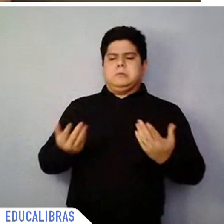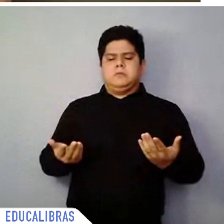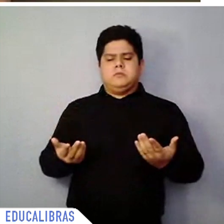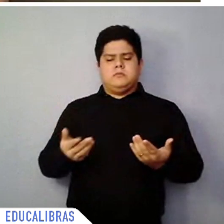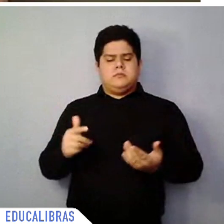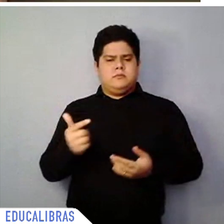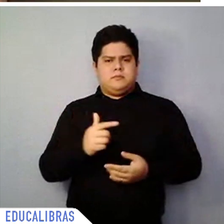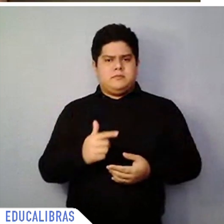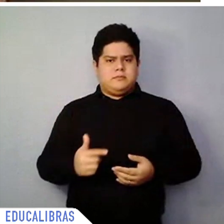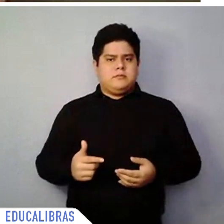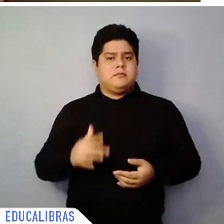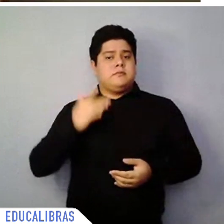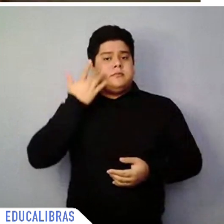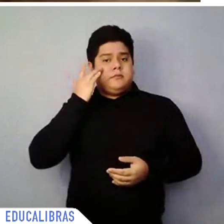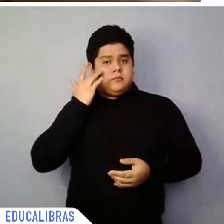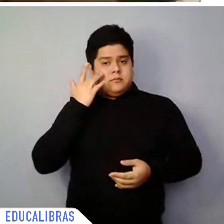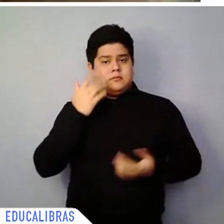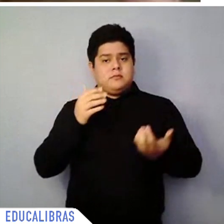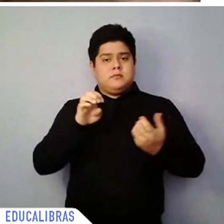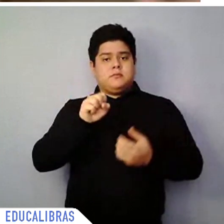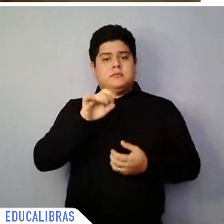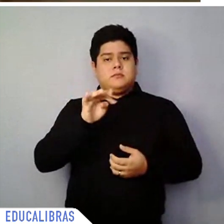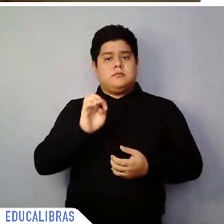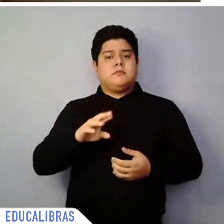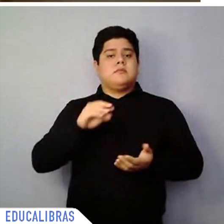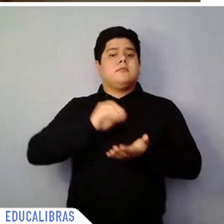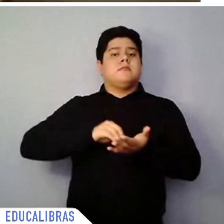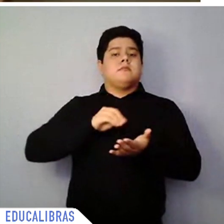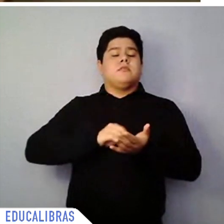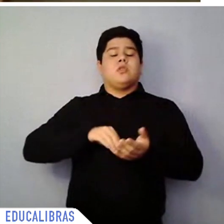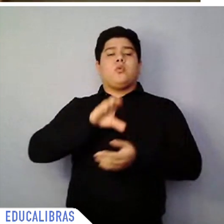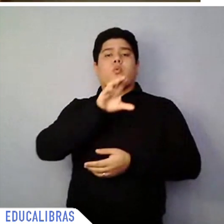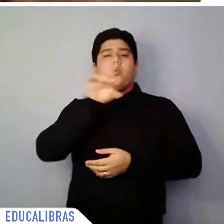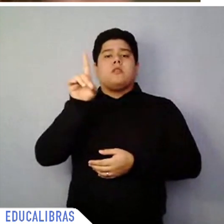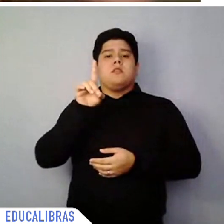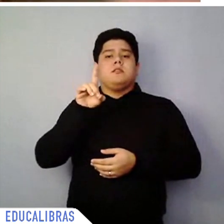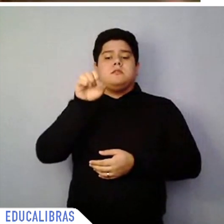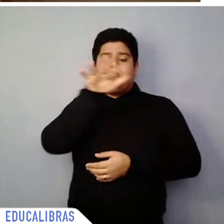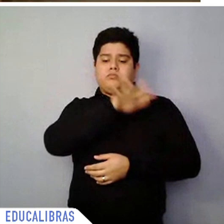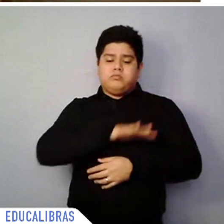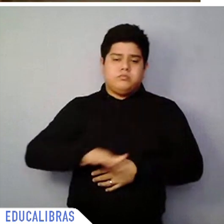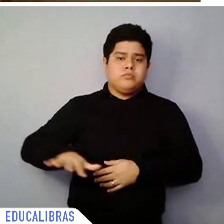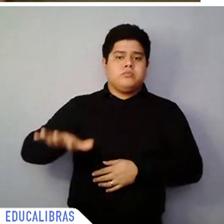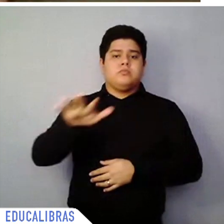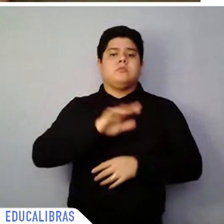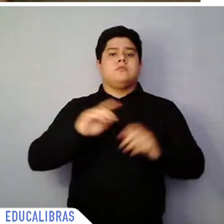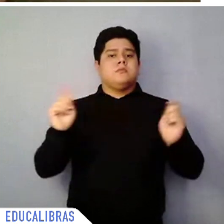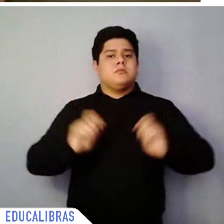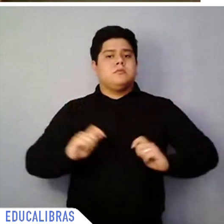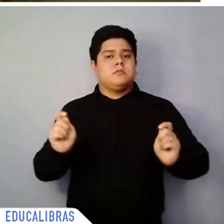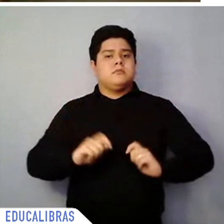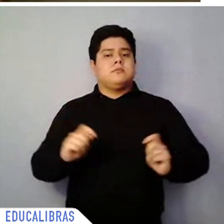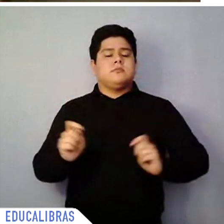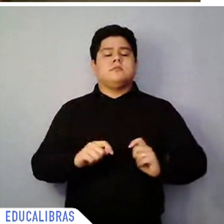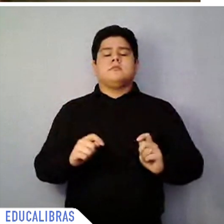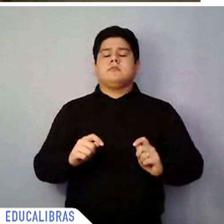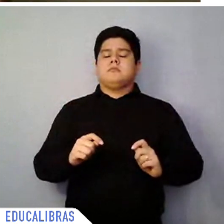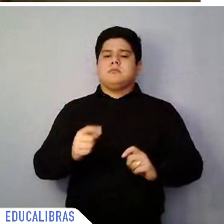this opposition, in my opinion. So what Ester says is we need a level